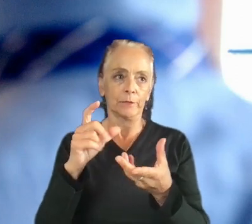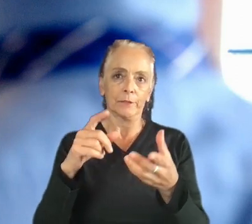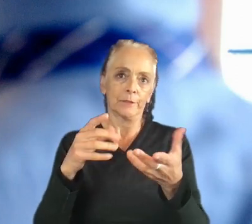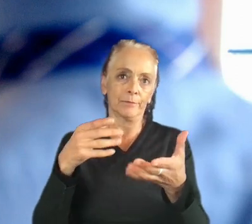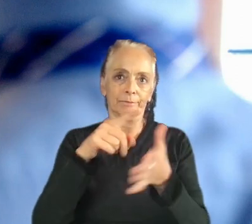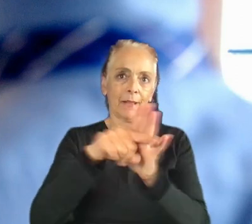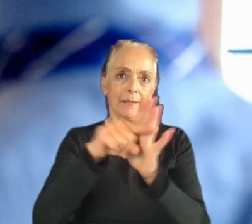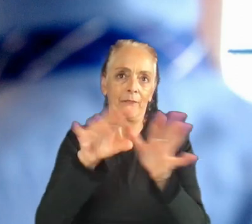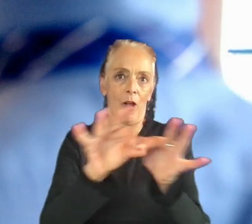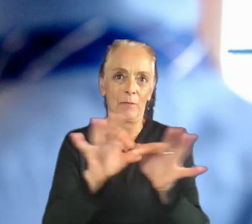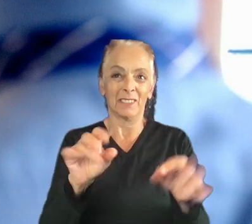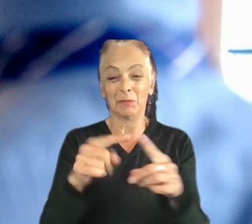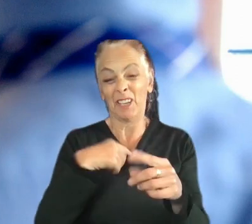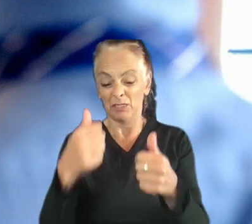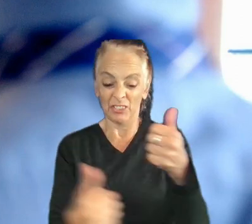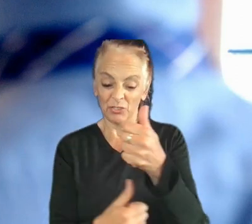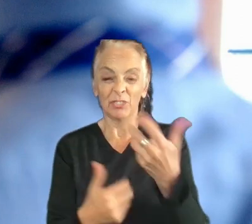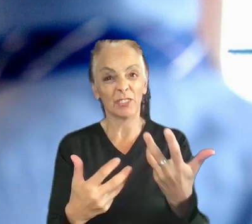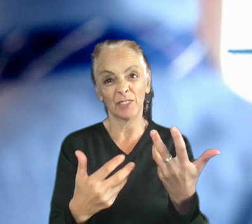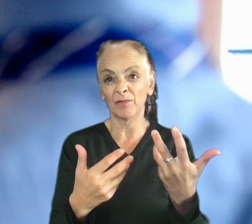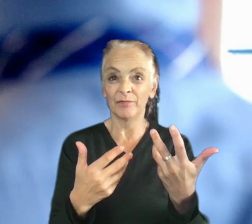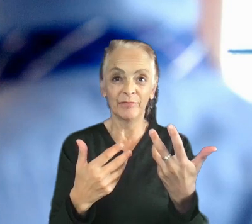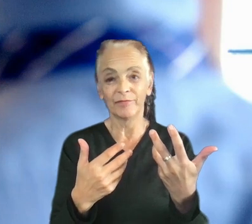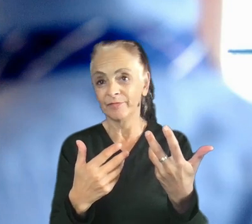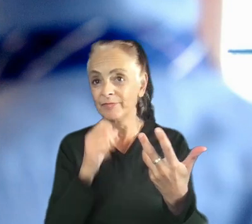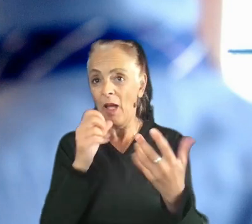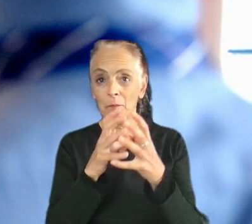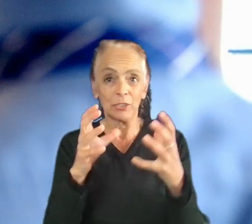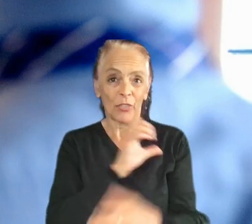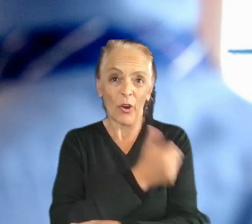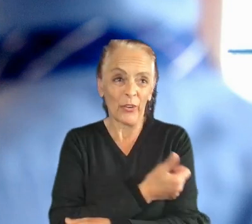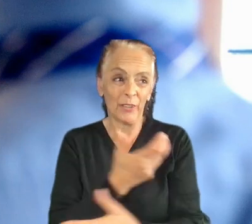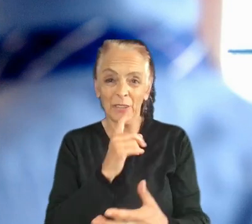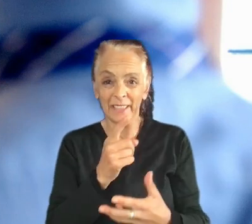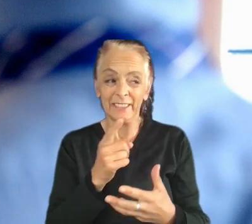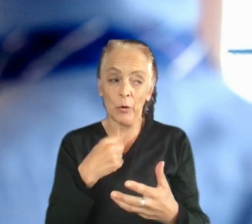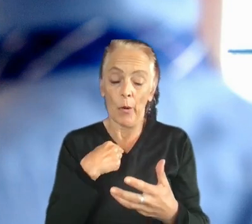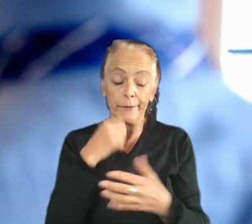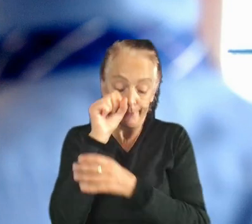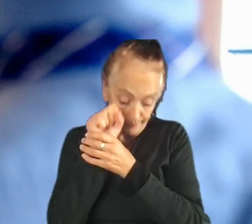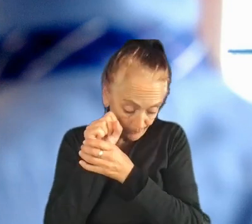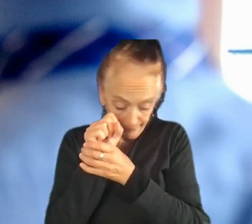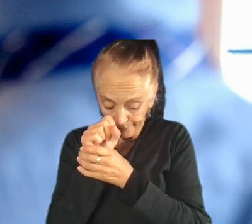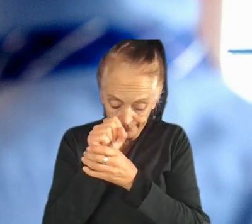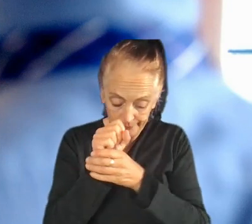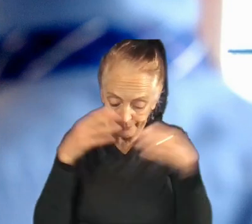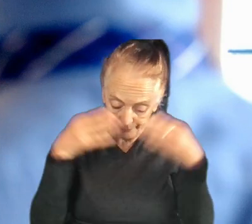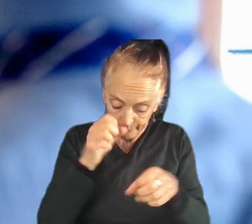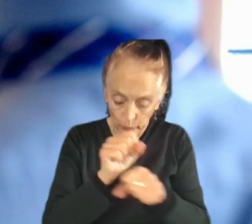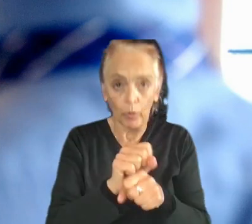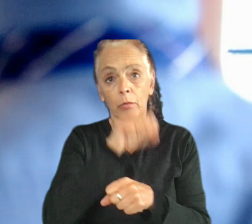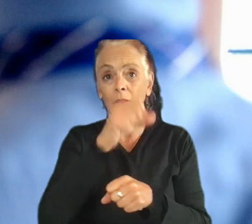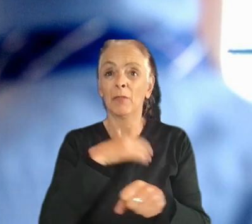junior with no real authority, and as most juniors do, I kept my head down. I loved my job, and I didn't want to do anything to